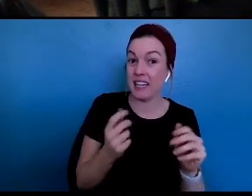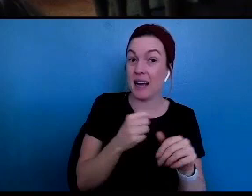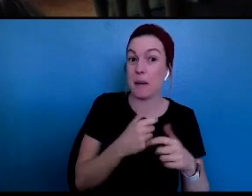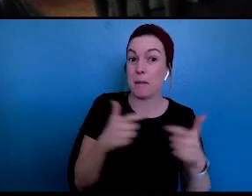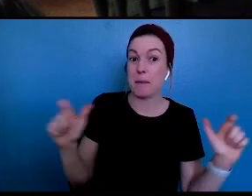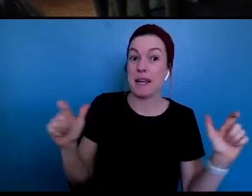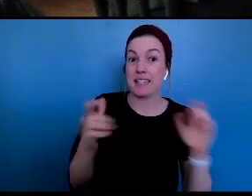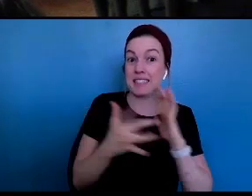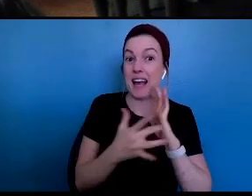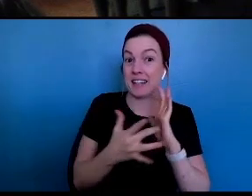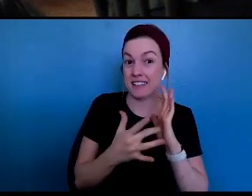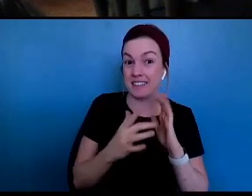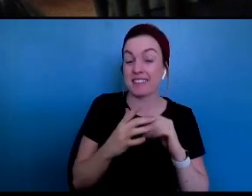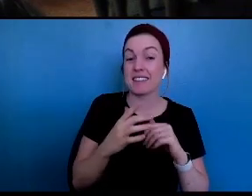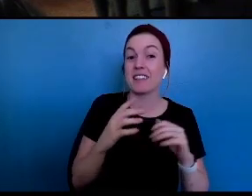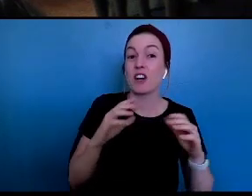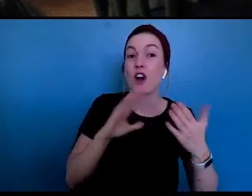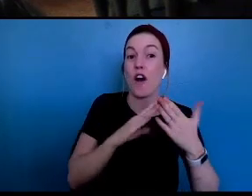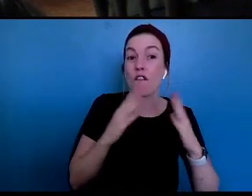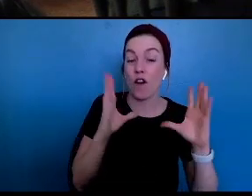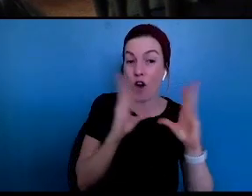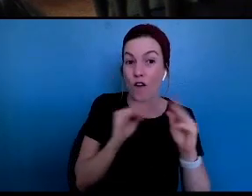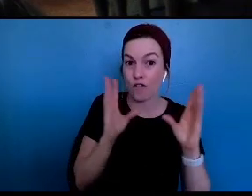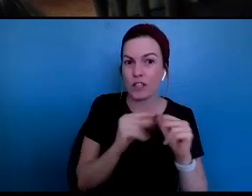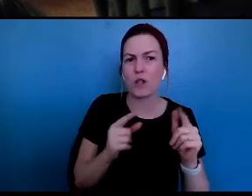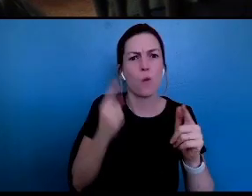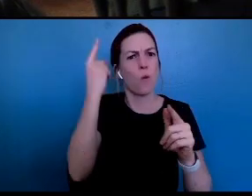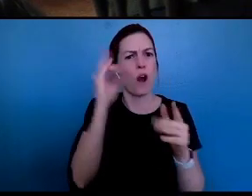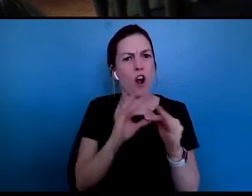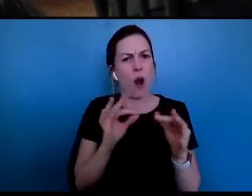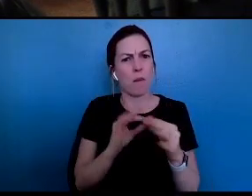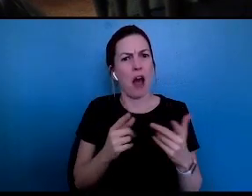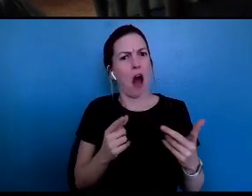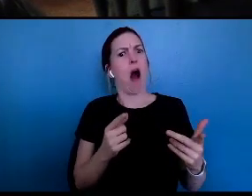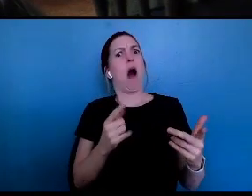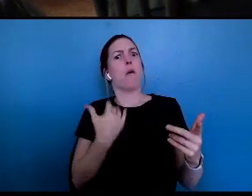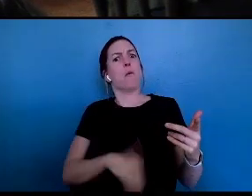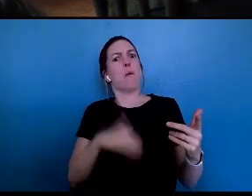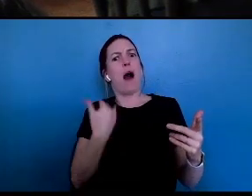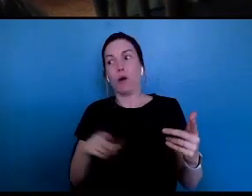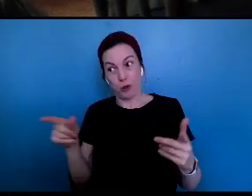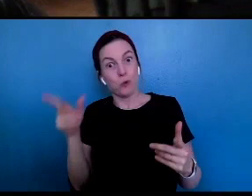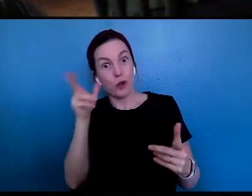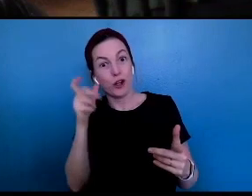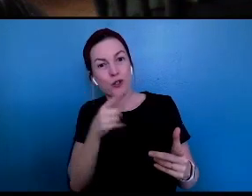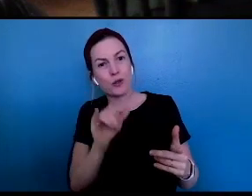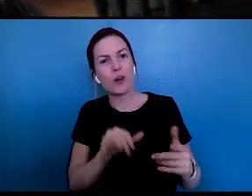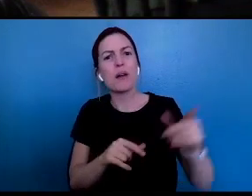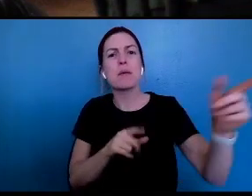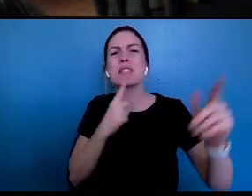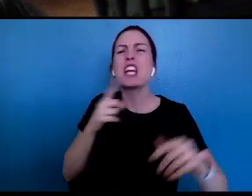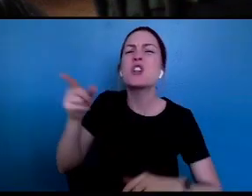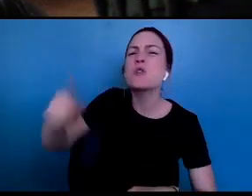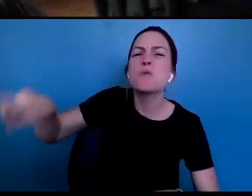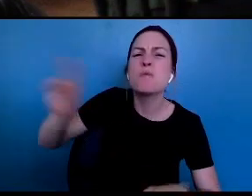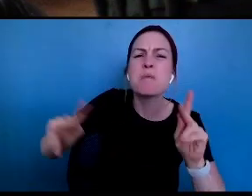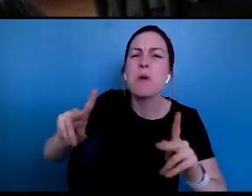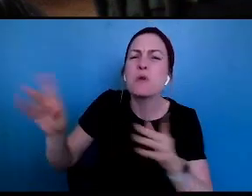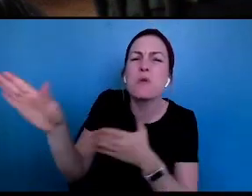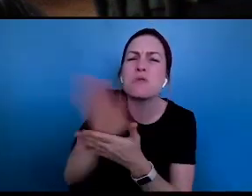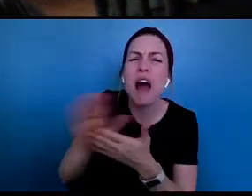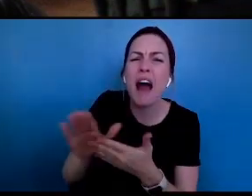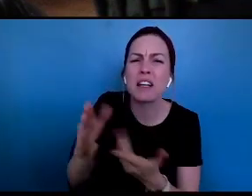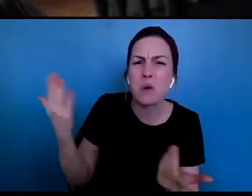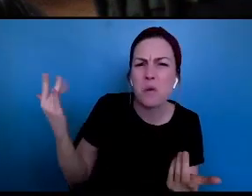was struck by a comment that was made by somebody. You were in the room when someone else said, "You people are all so nice. Why are